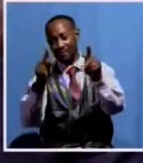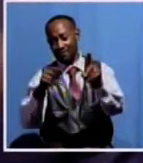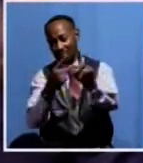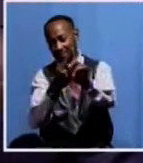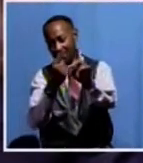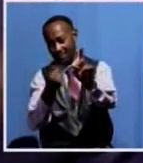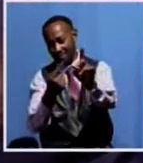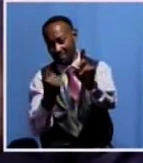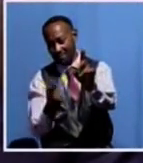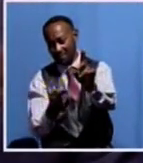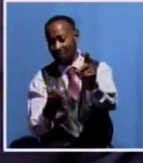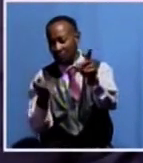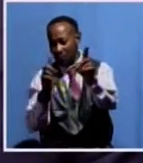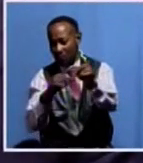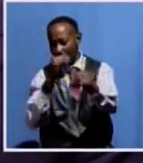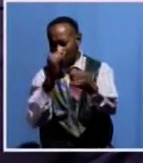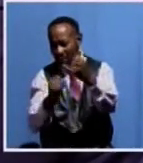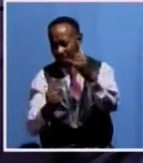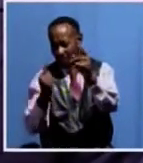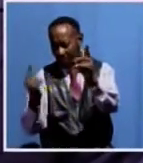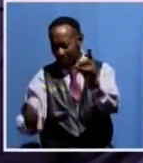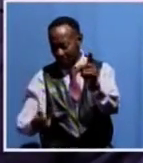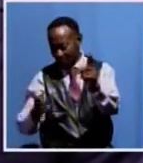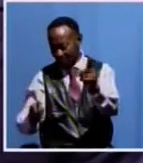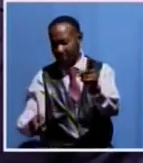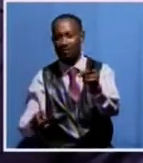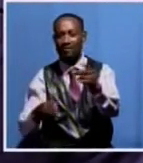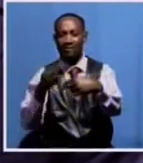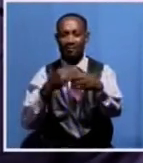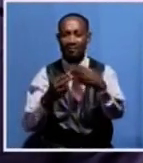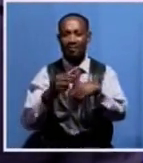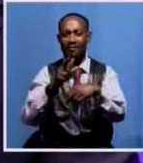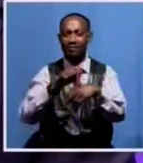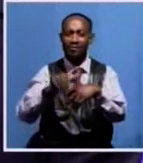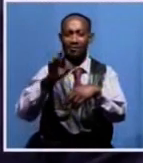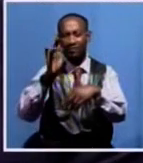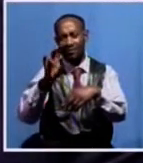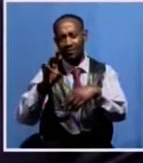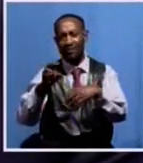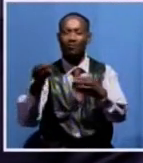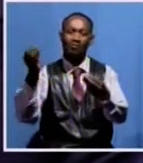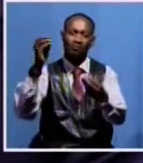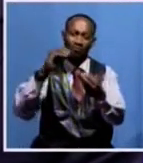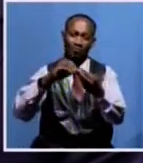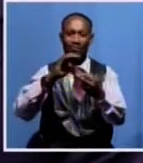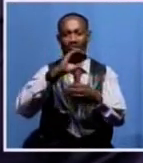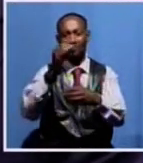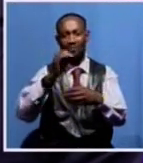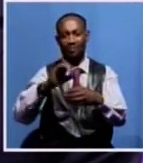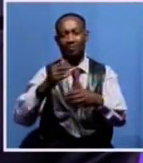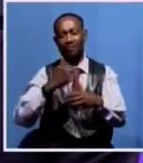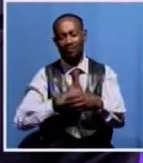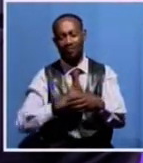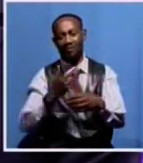by the time you get to the last customer, you'll probably pay 27%, 28% or more. Now, that has an effect